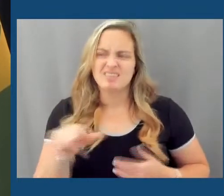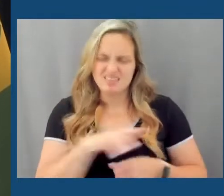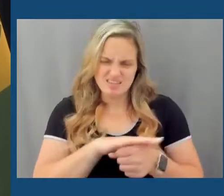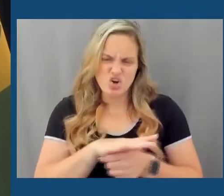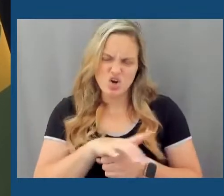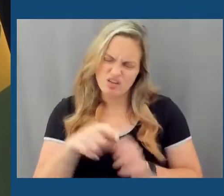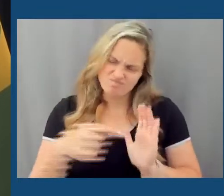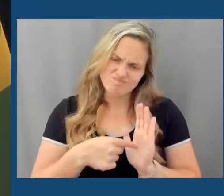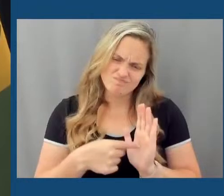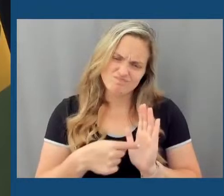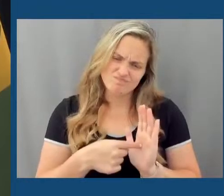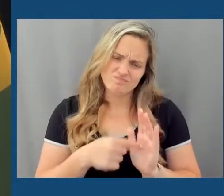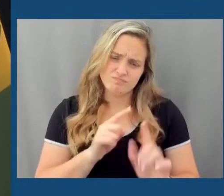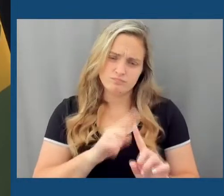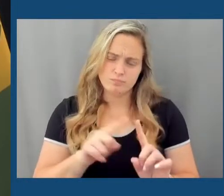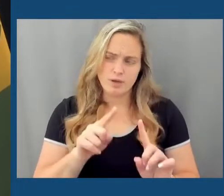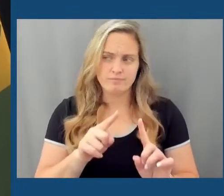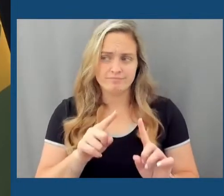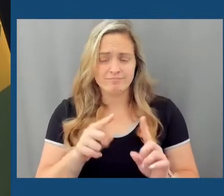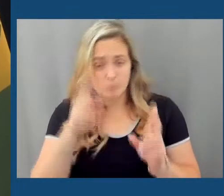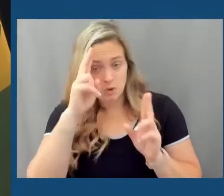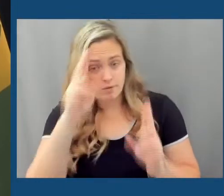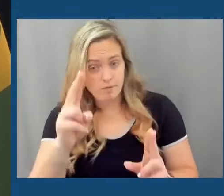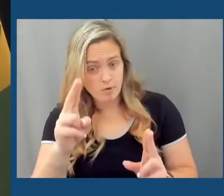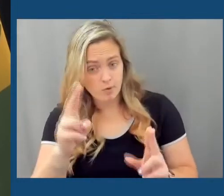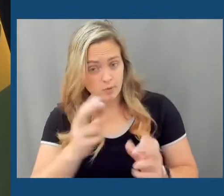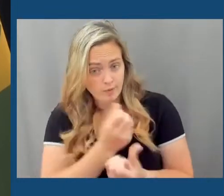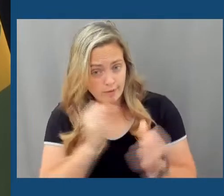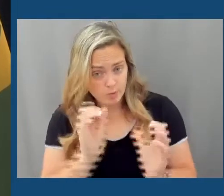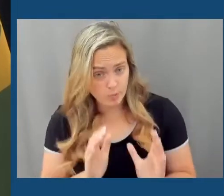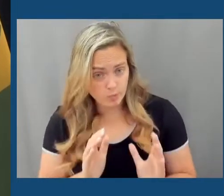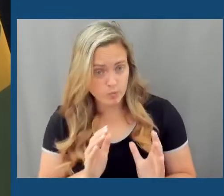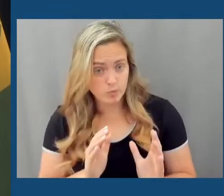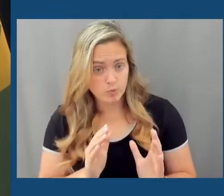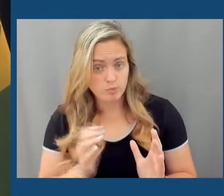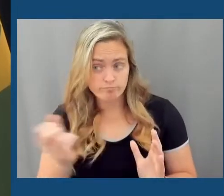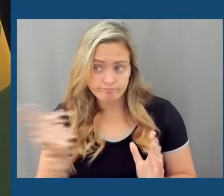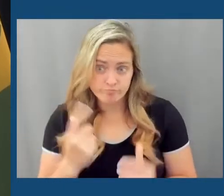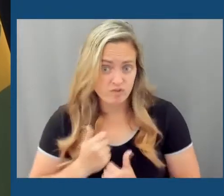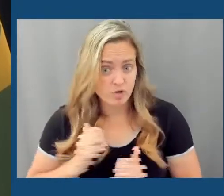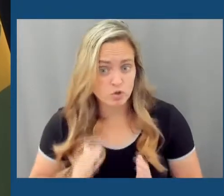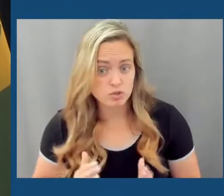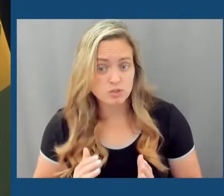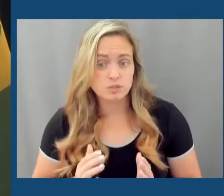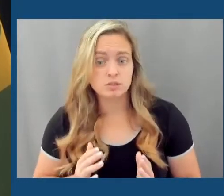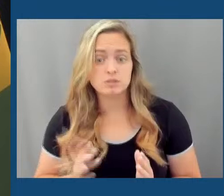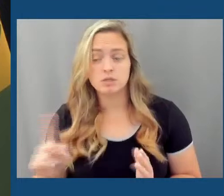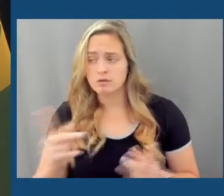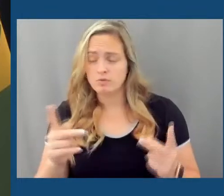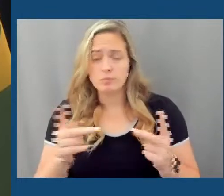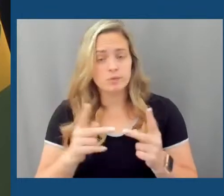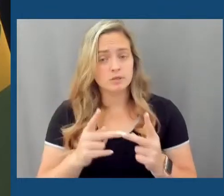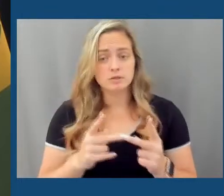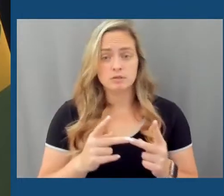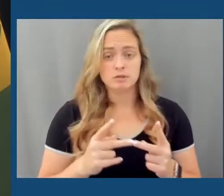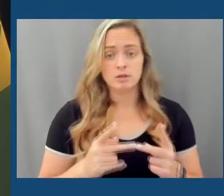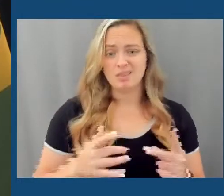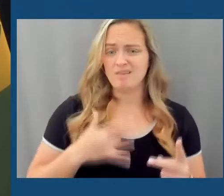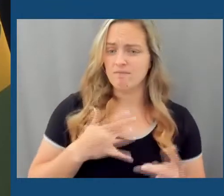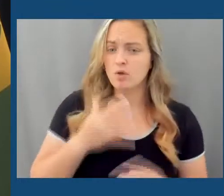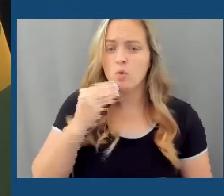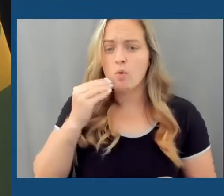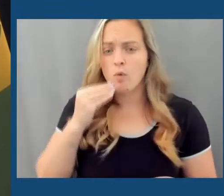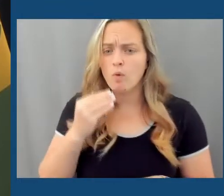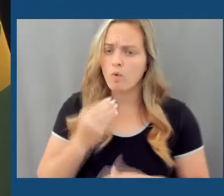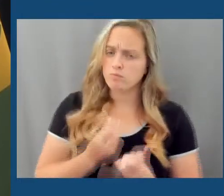deserved. It also gives us a chance to honor our heroes, our returning veterans, that they have a place, that they feel at home and